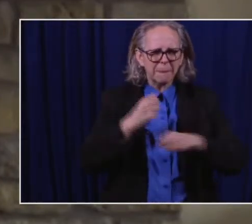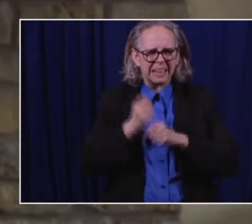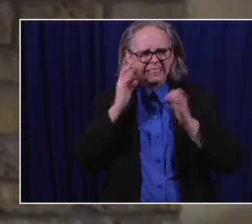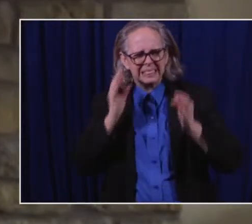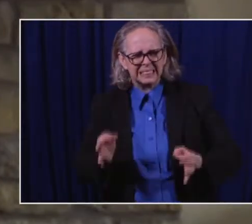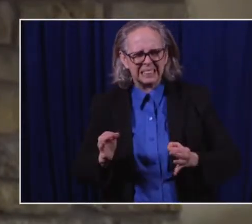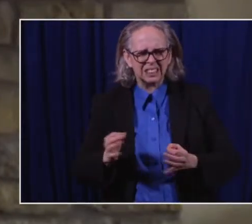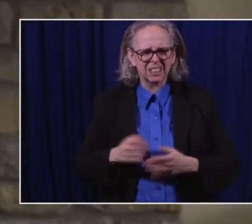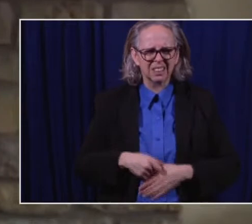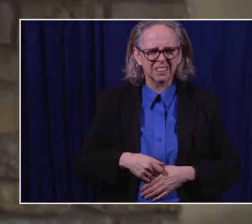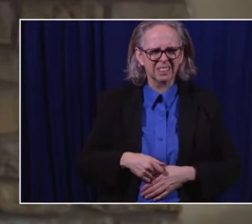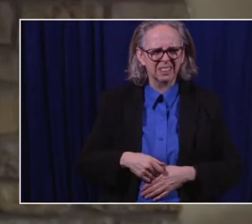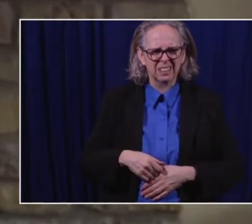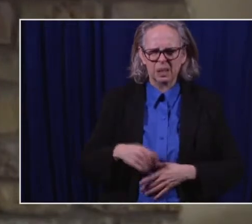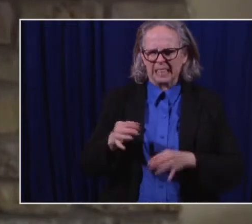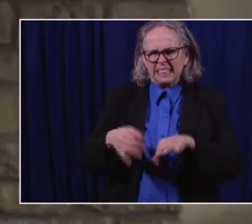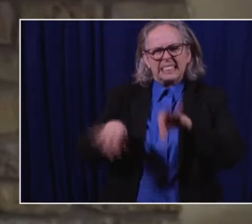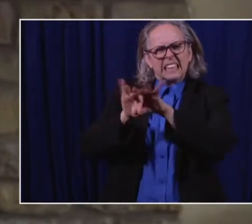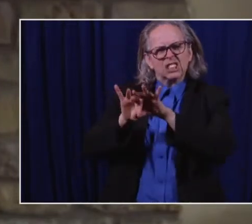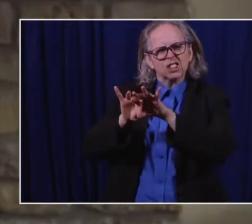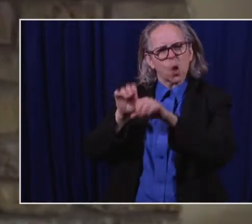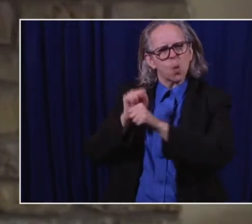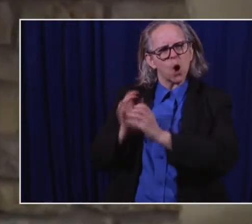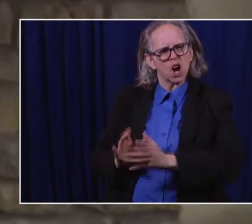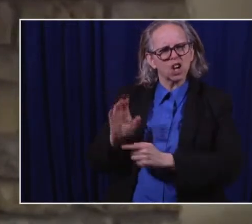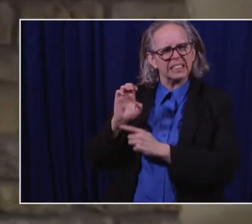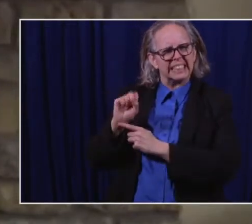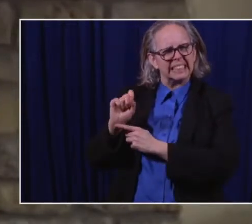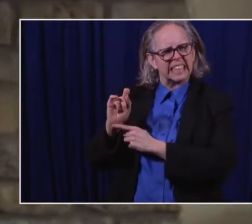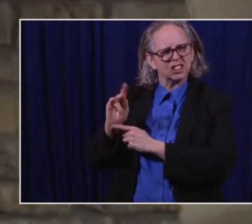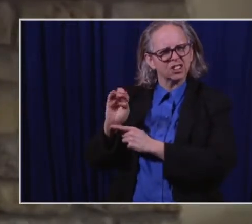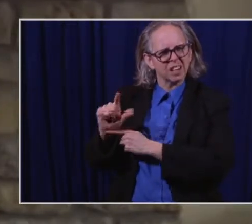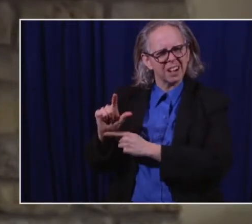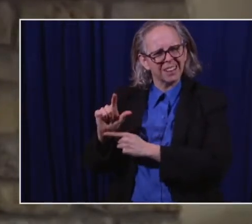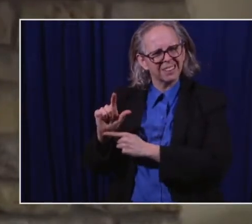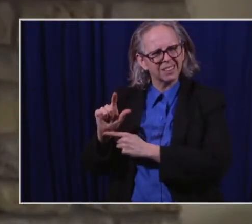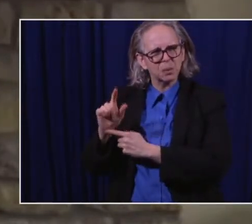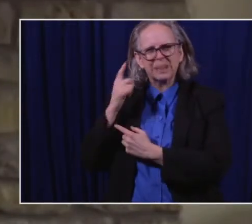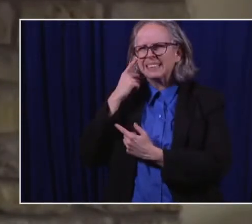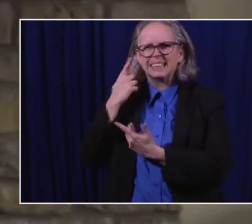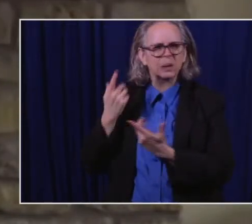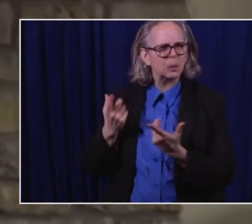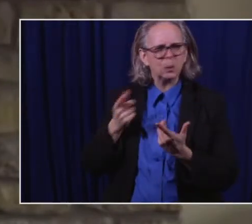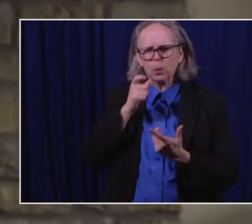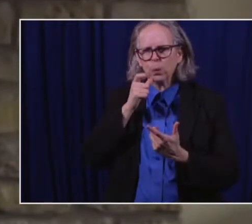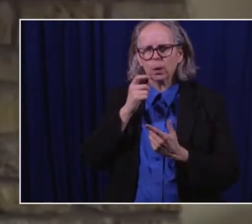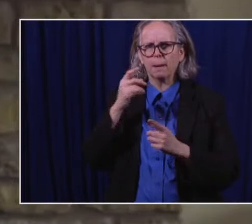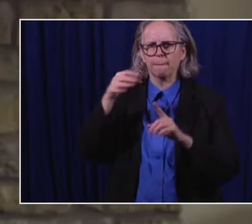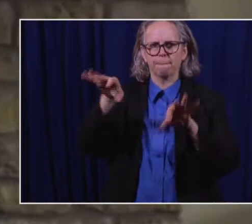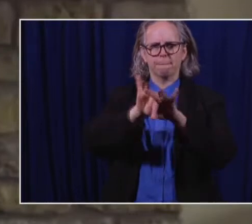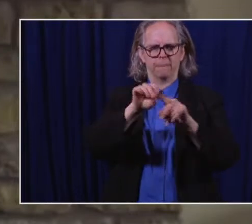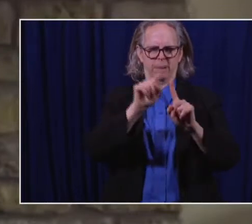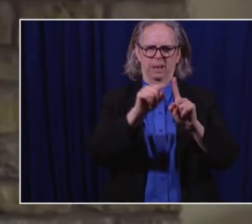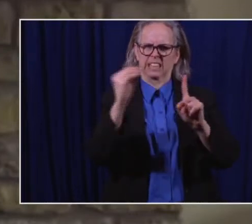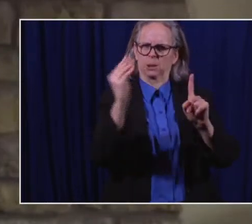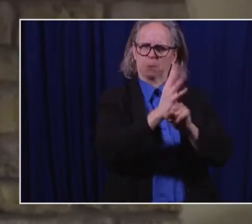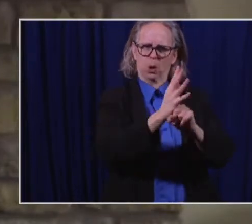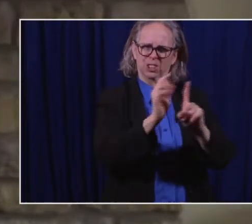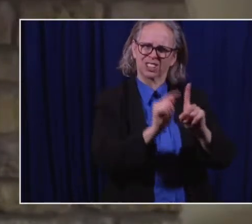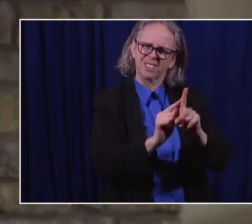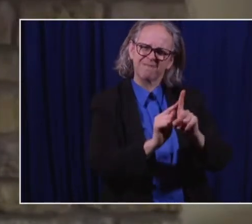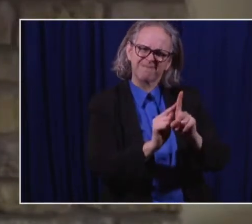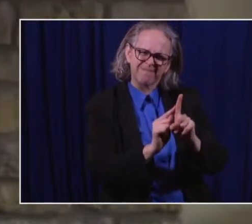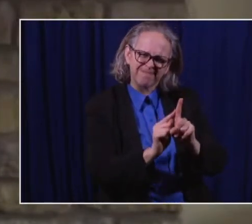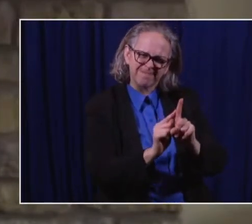workers. Certainly, keeping the funerals, tragically, keeping that